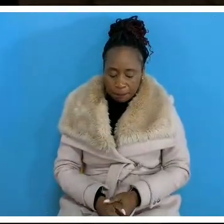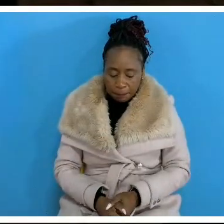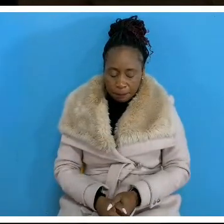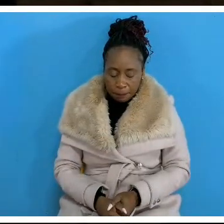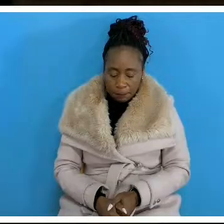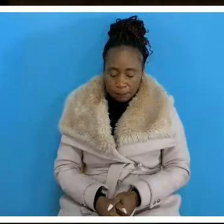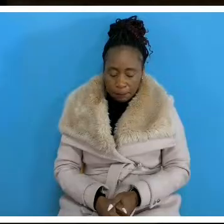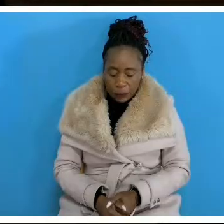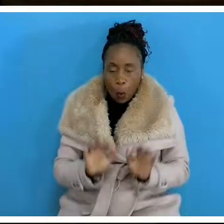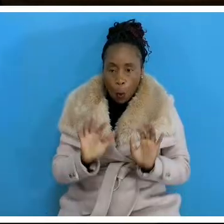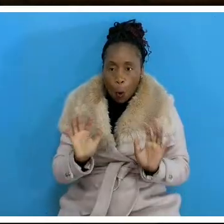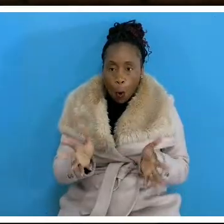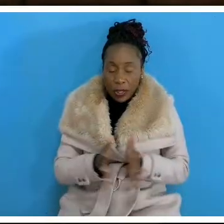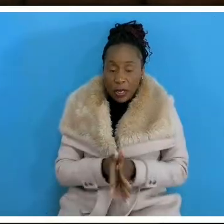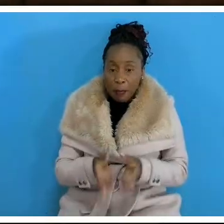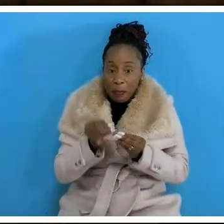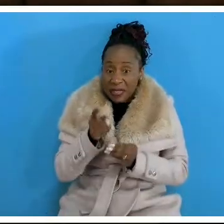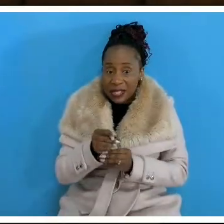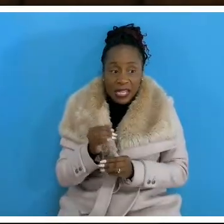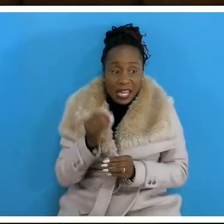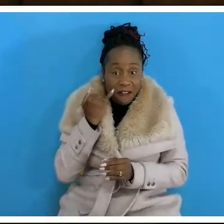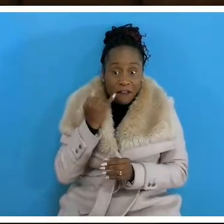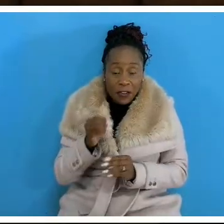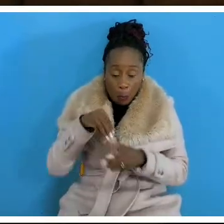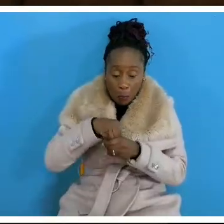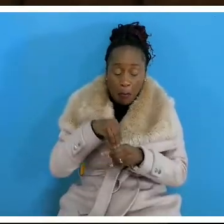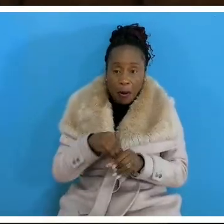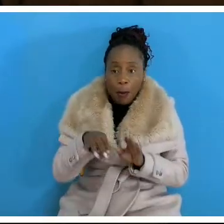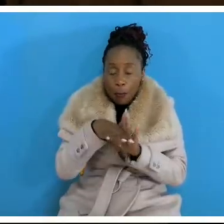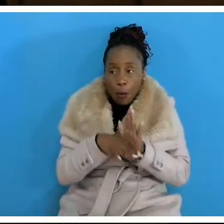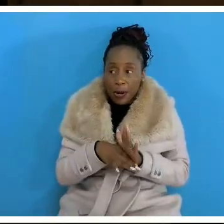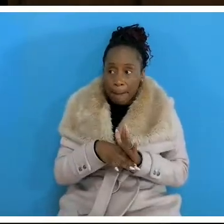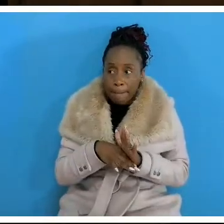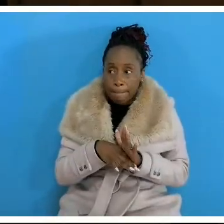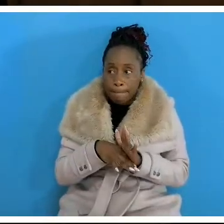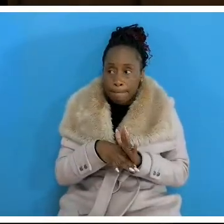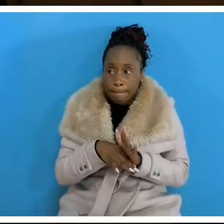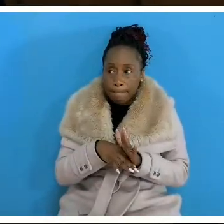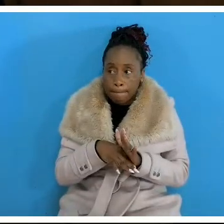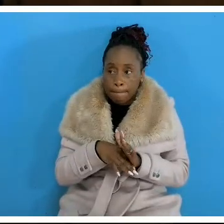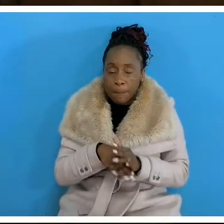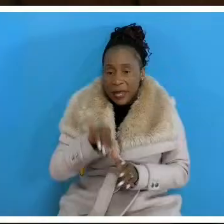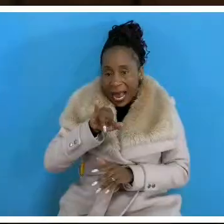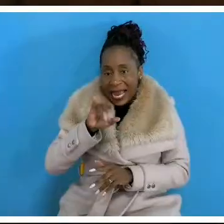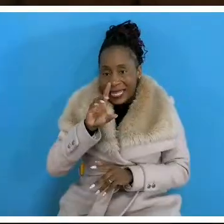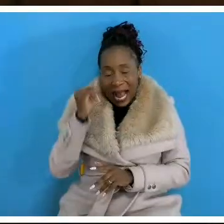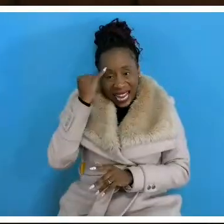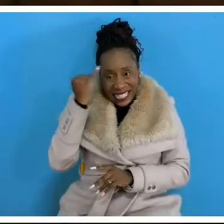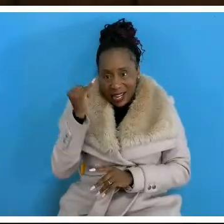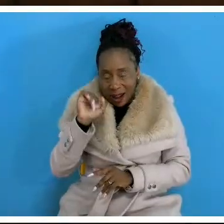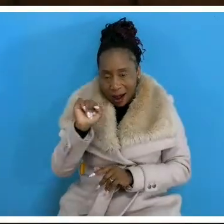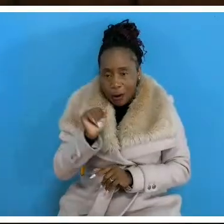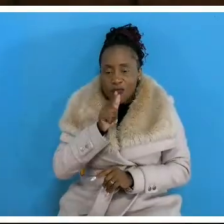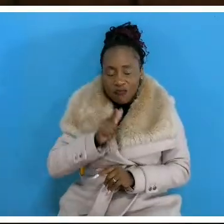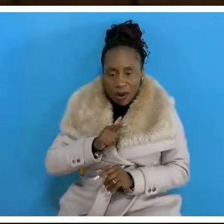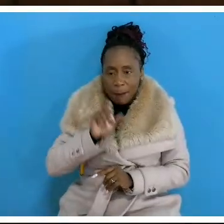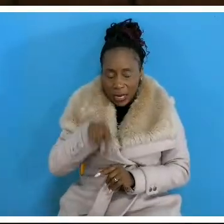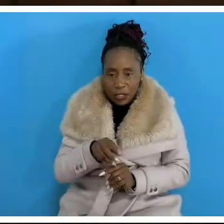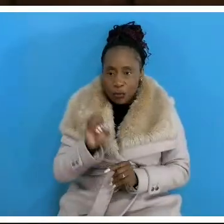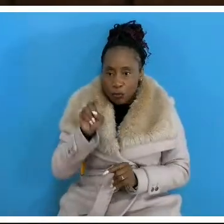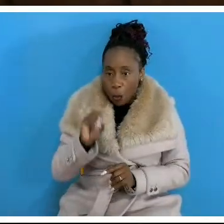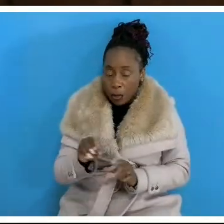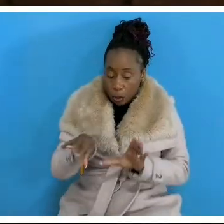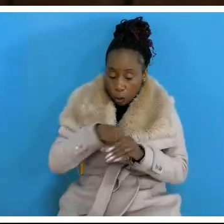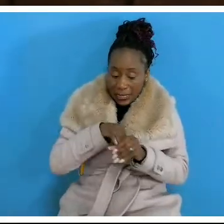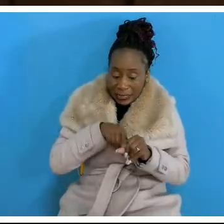you only get this when you're in the program. So you have to present your idea to us in order to be included in the program,